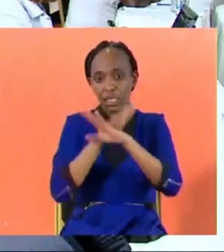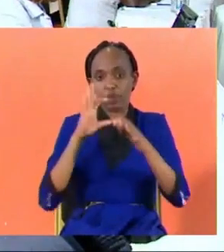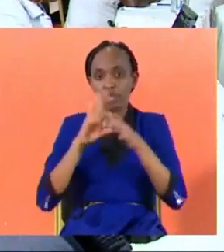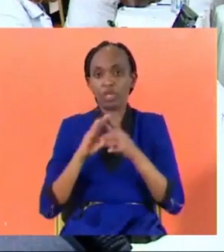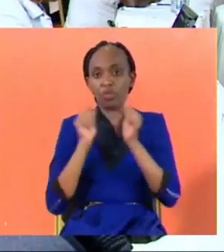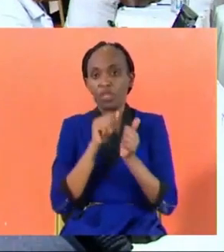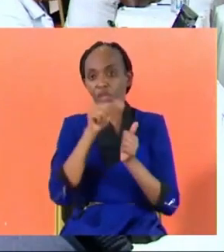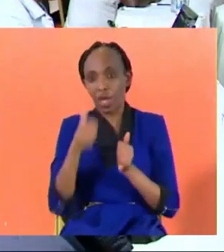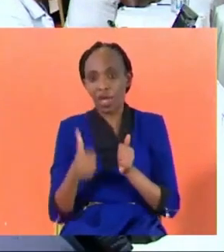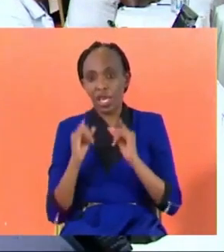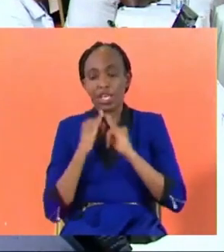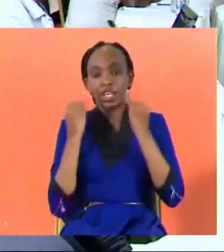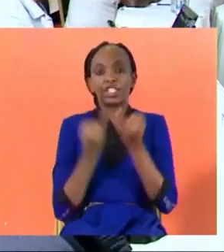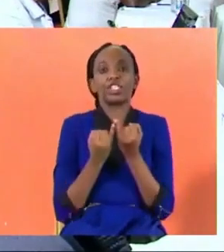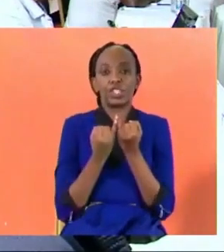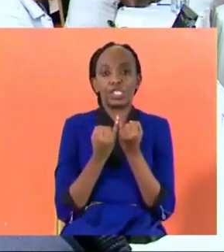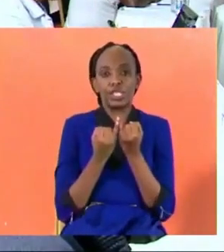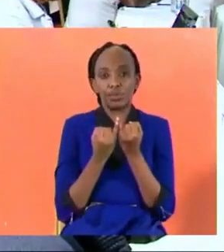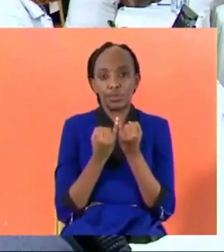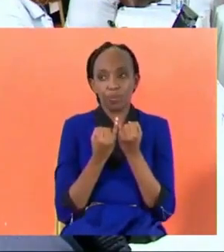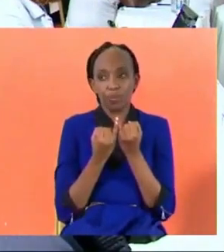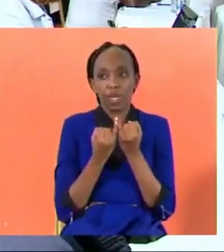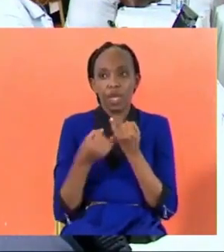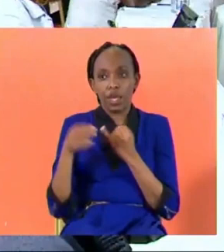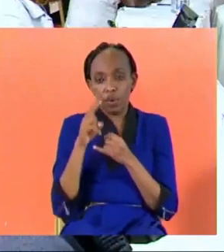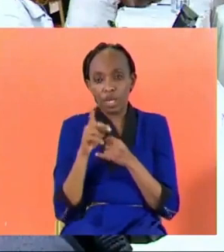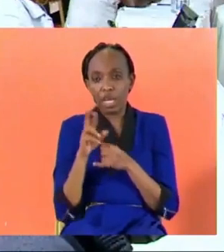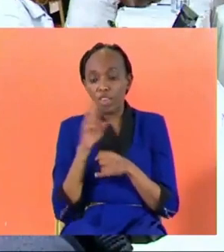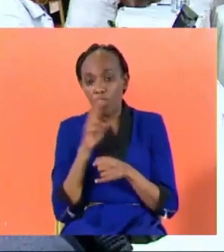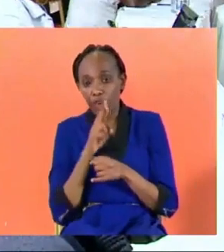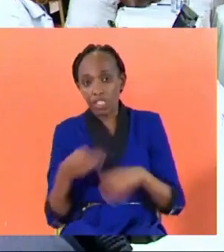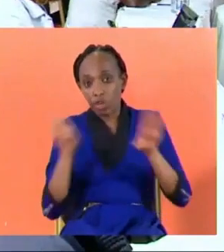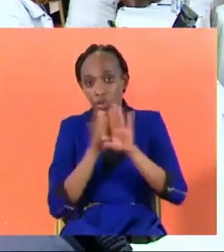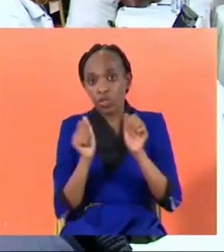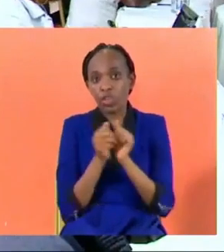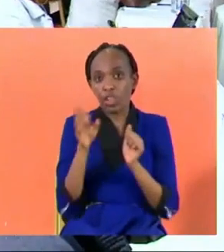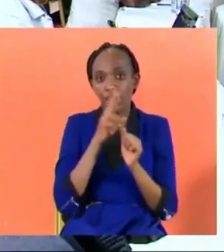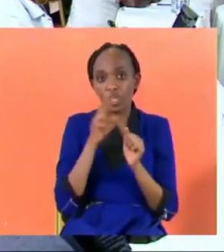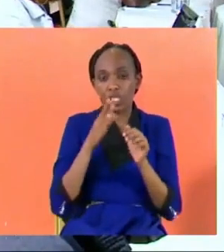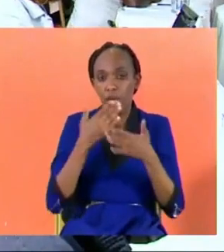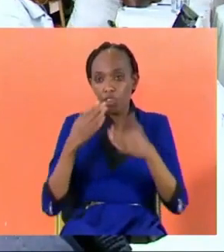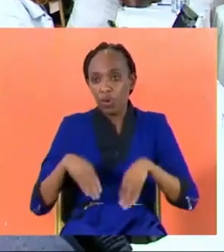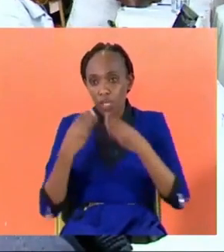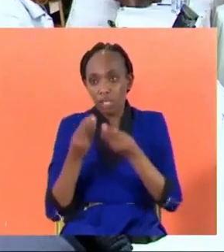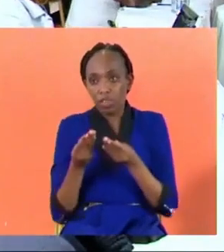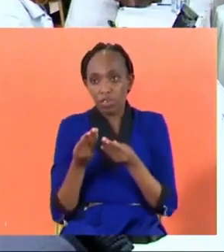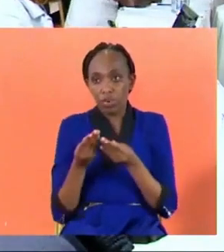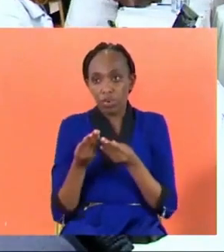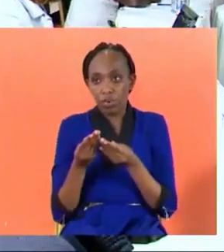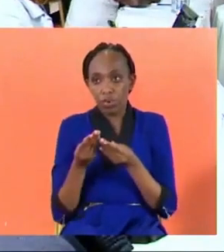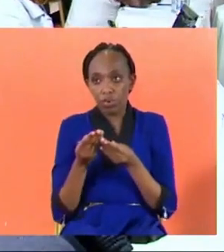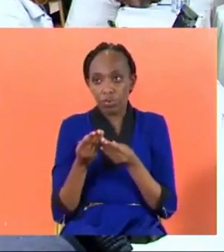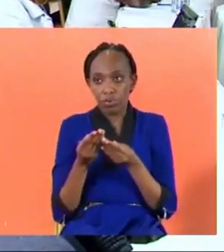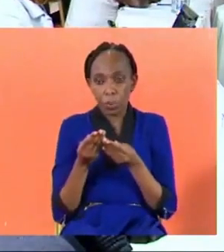other institutions. And then looking at the threats, I'll just close with the threats before I hand over to Mr.